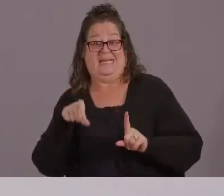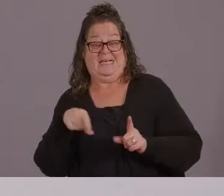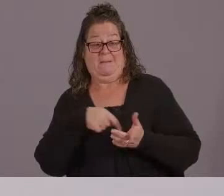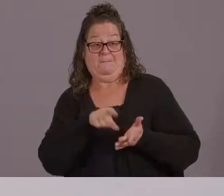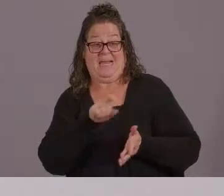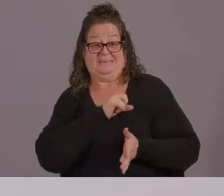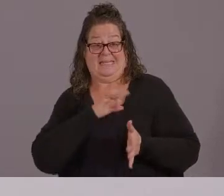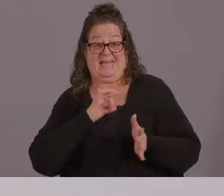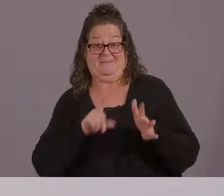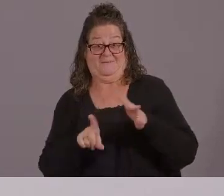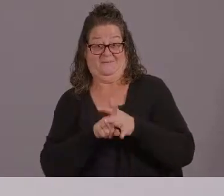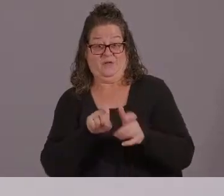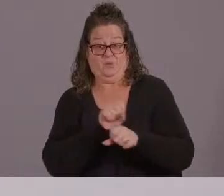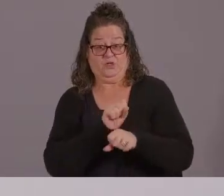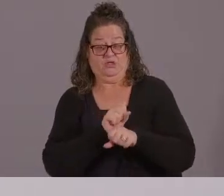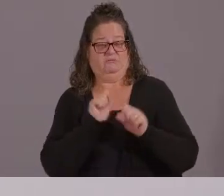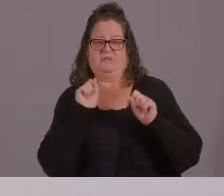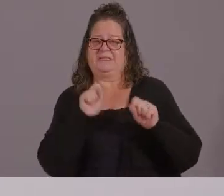to get vaccinators.